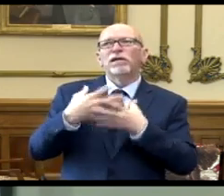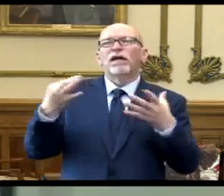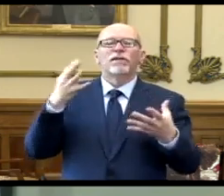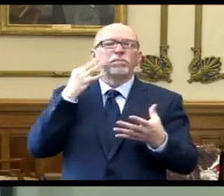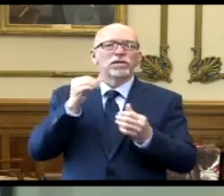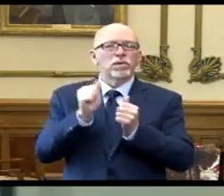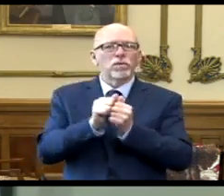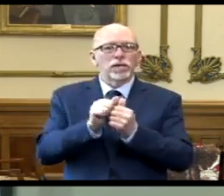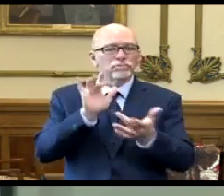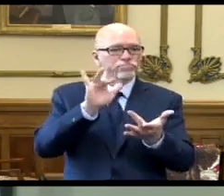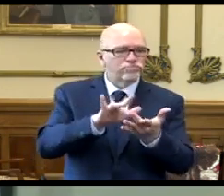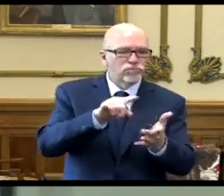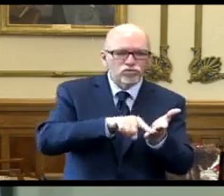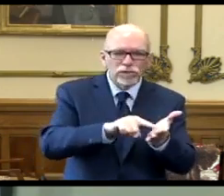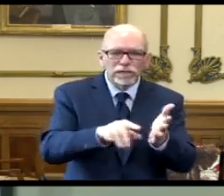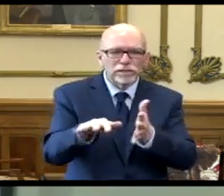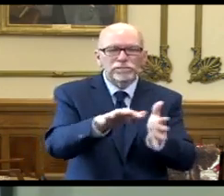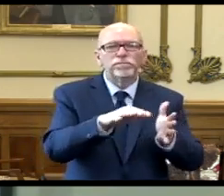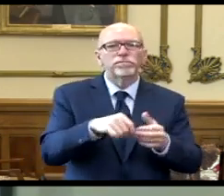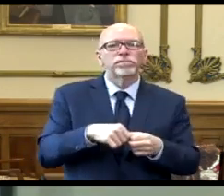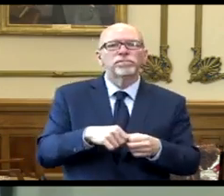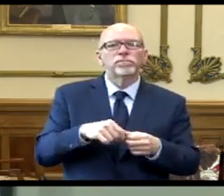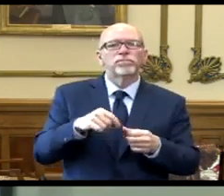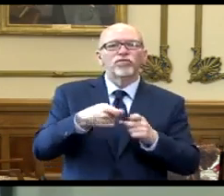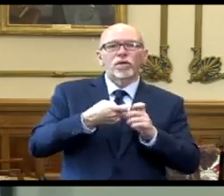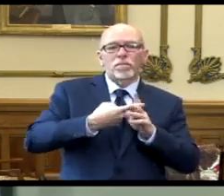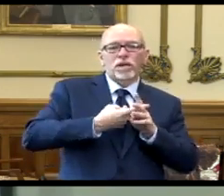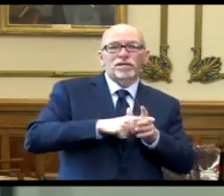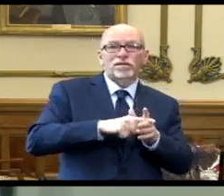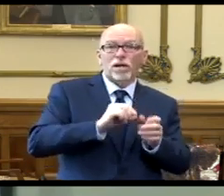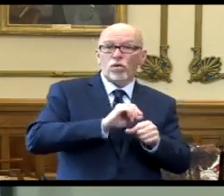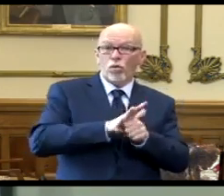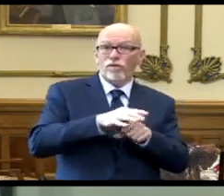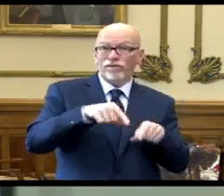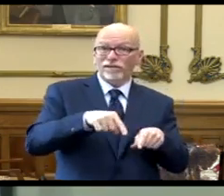contact tracing. With the onset of